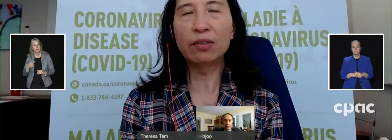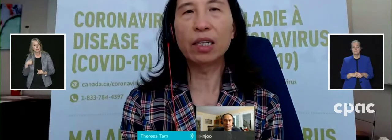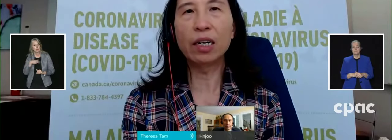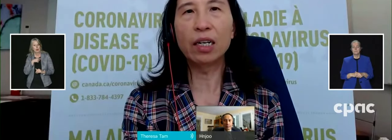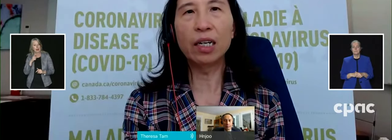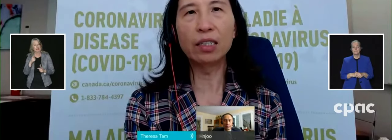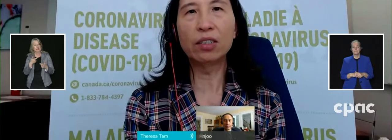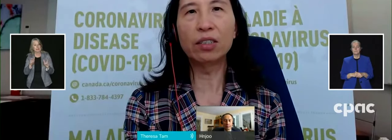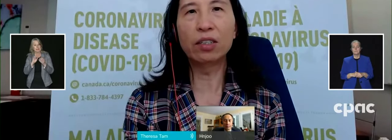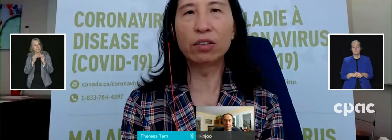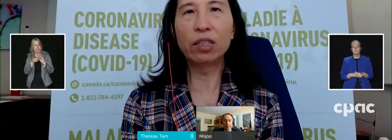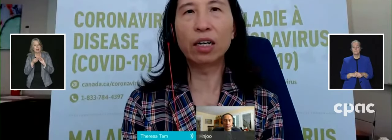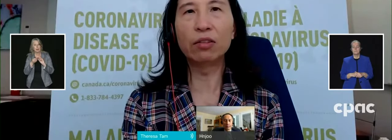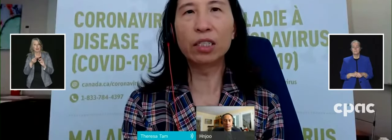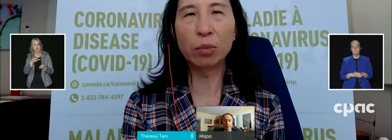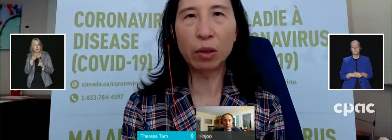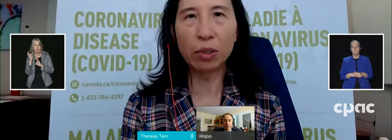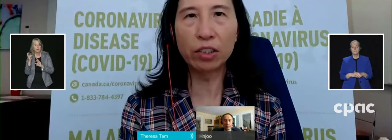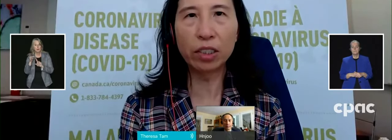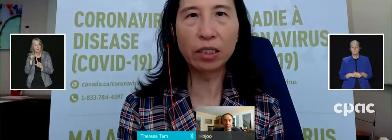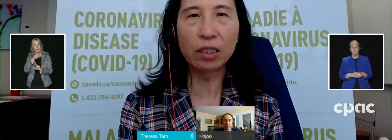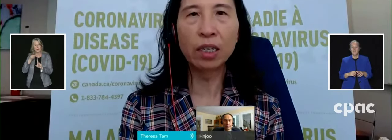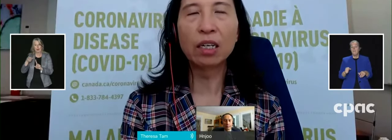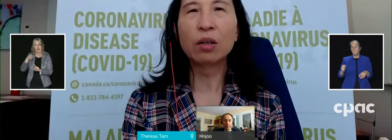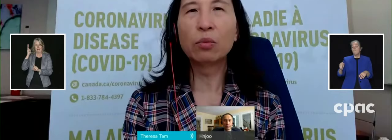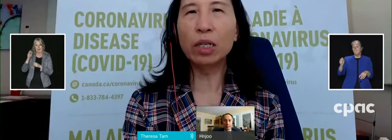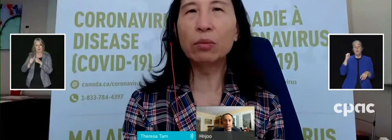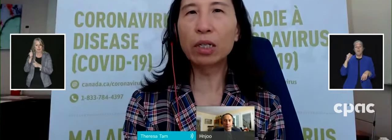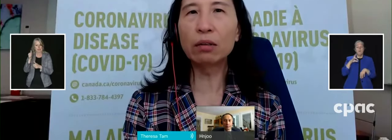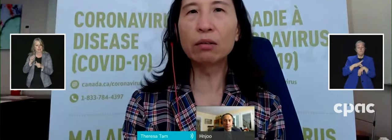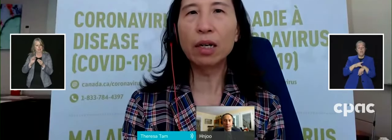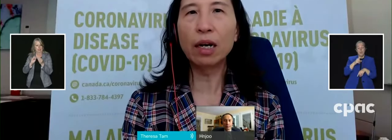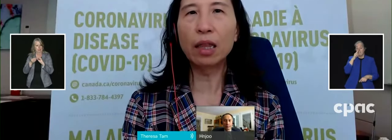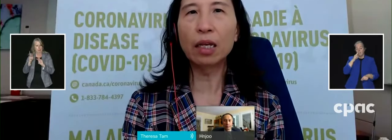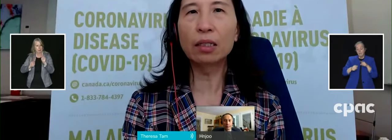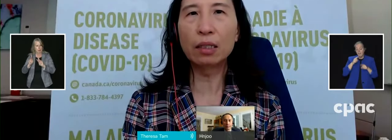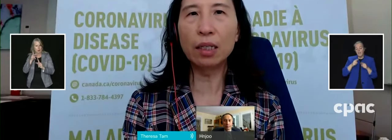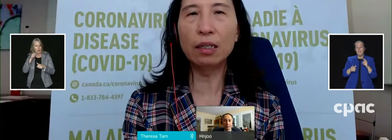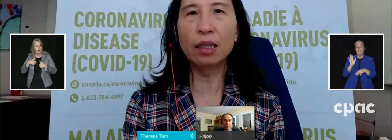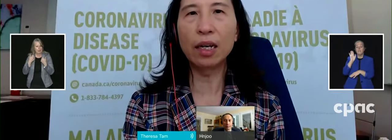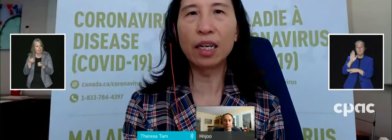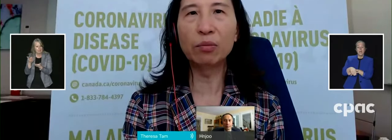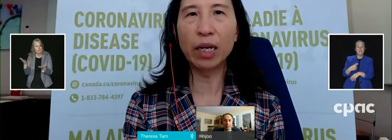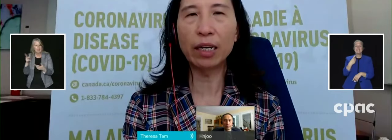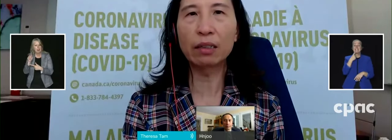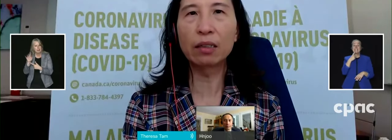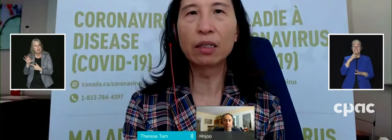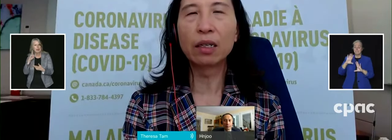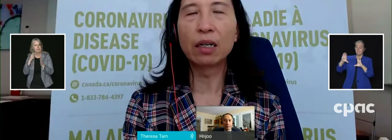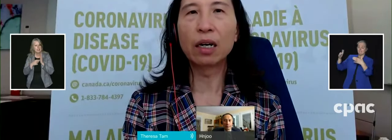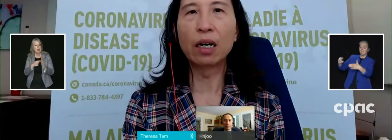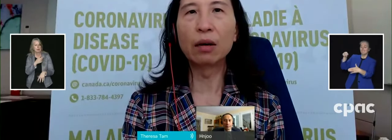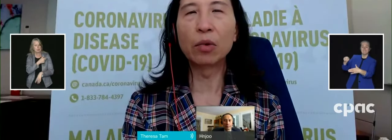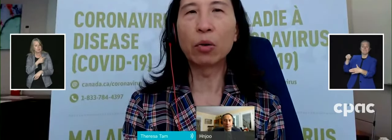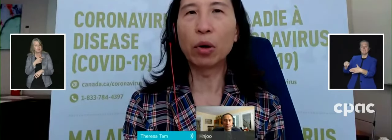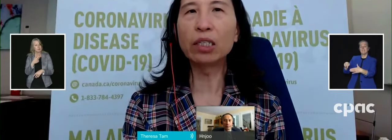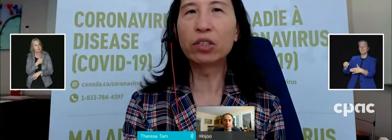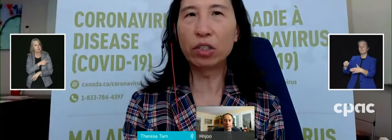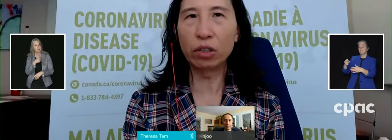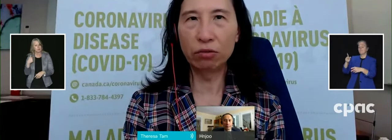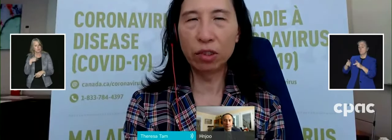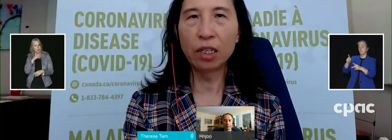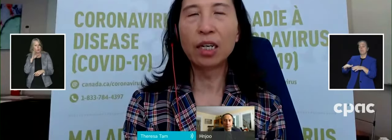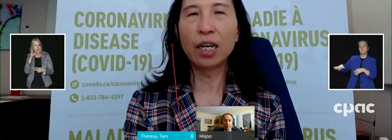and deaths are linked to those high-risk populations, we will, I think, see that impact